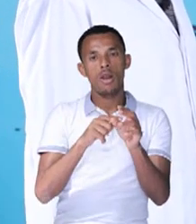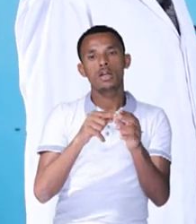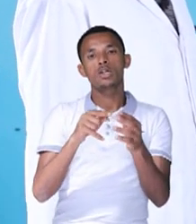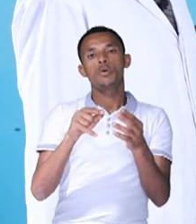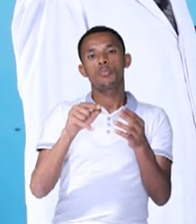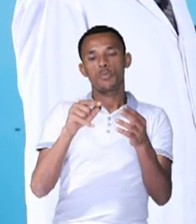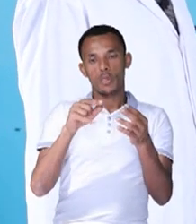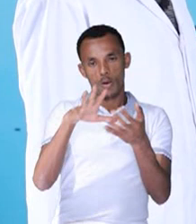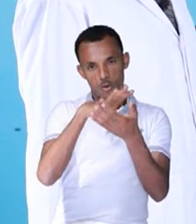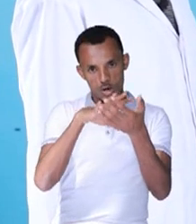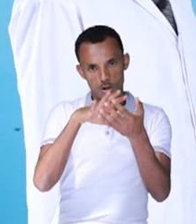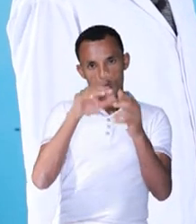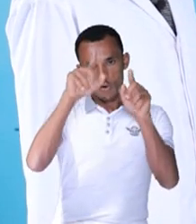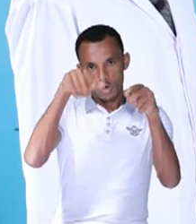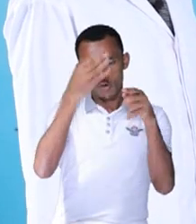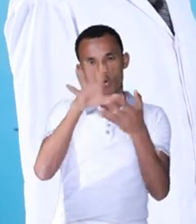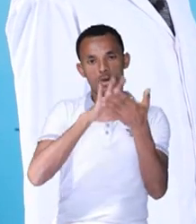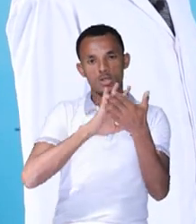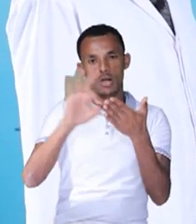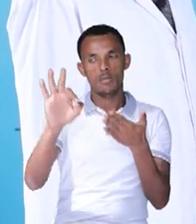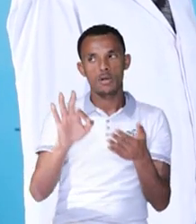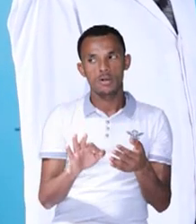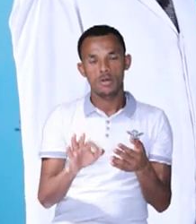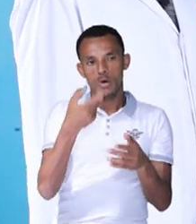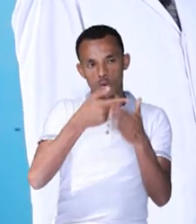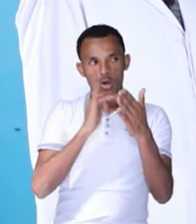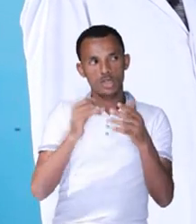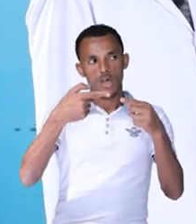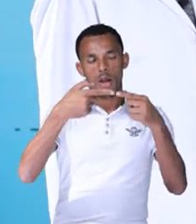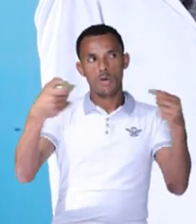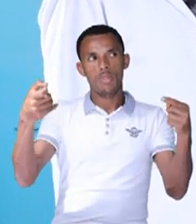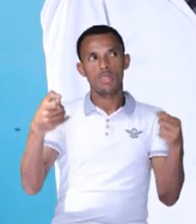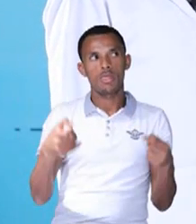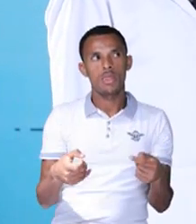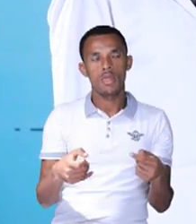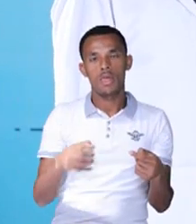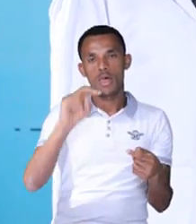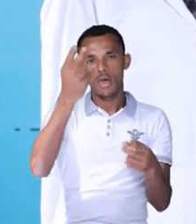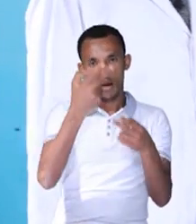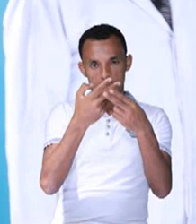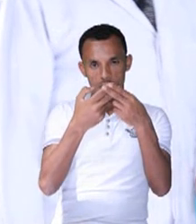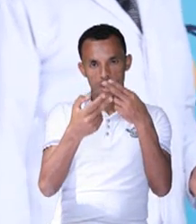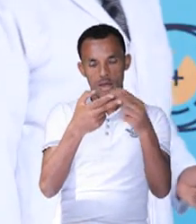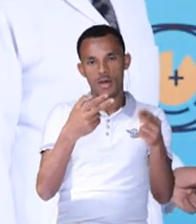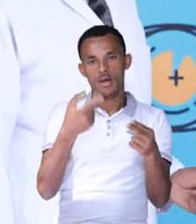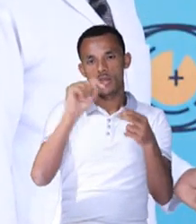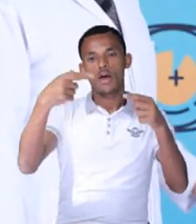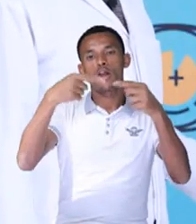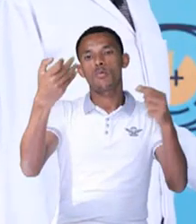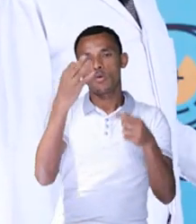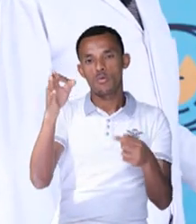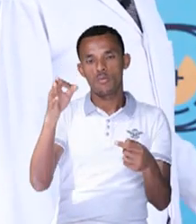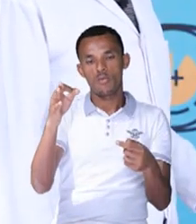complex number Z1 the power of n. What is the argument? N times the argument